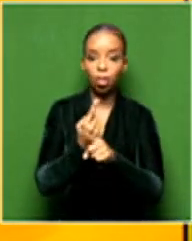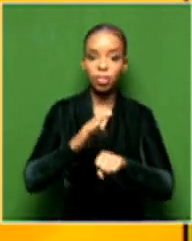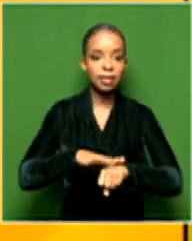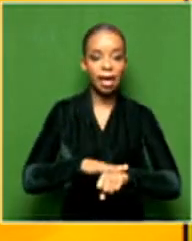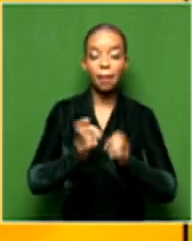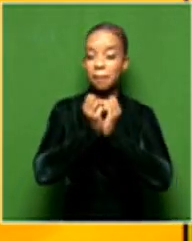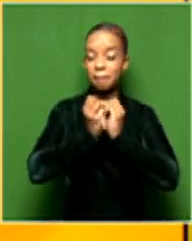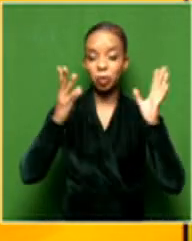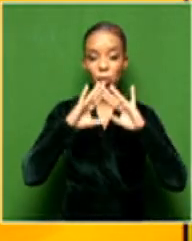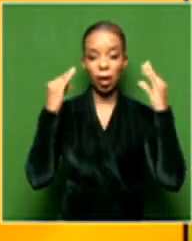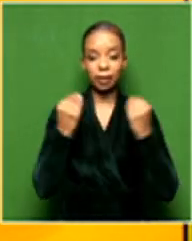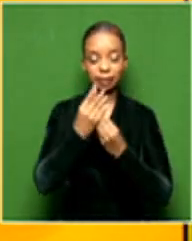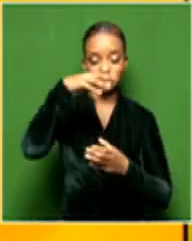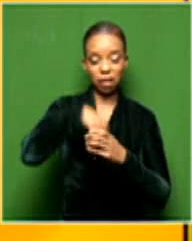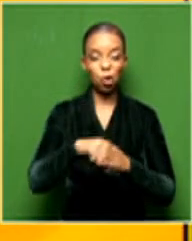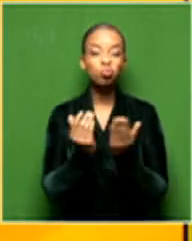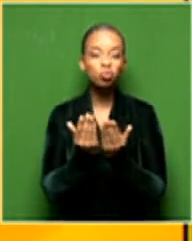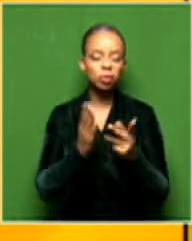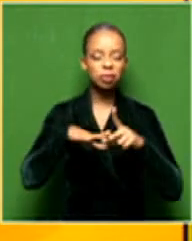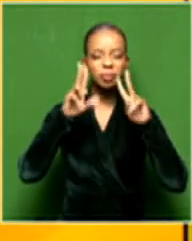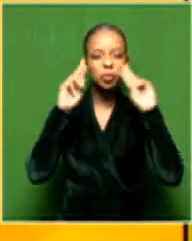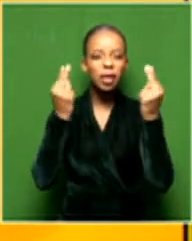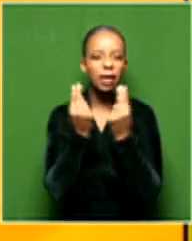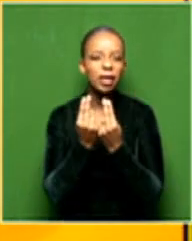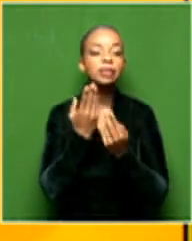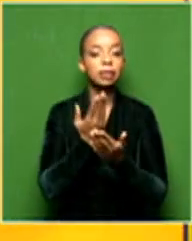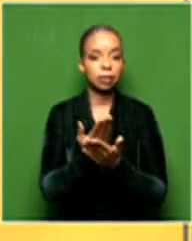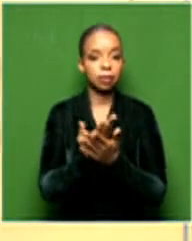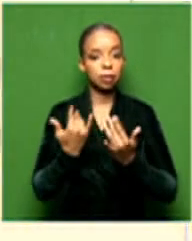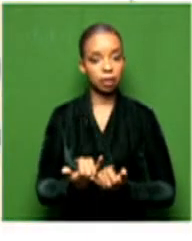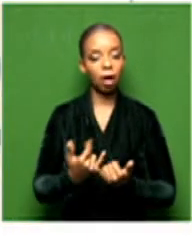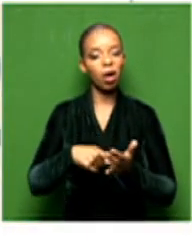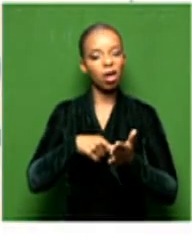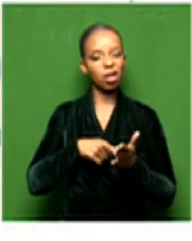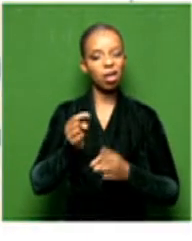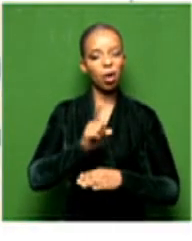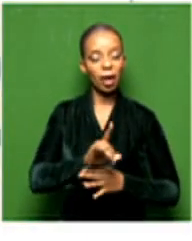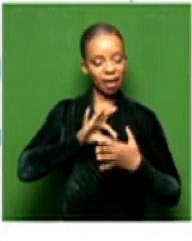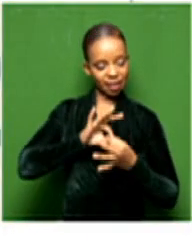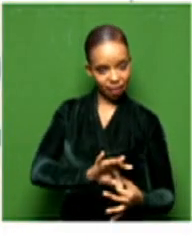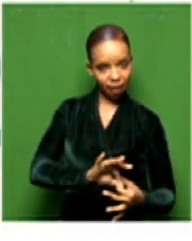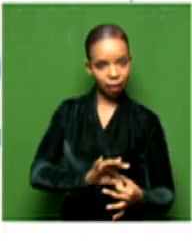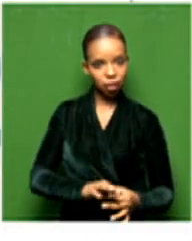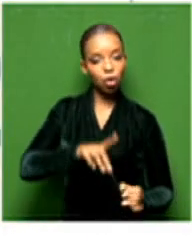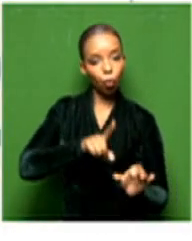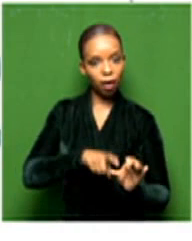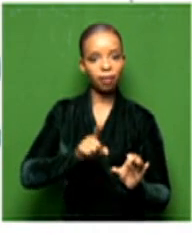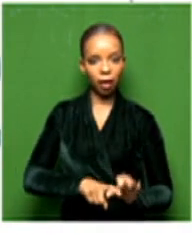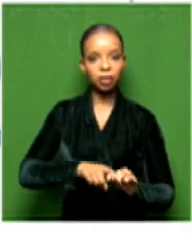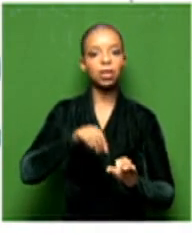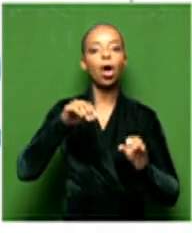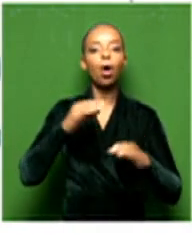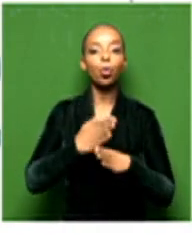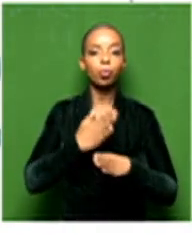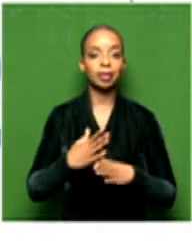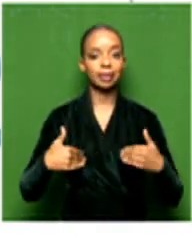most organizations, including schools and universities, may now require a dedicated and qualified occupational health and safety officer